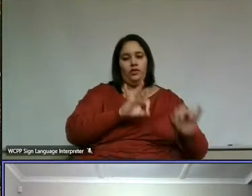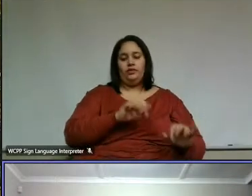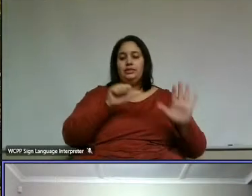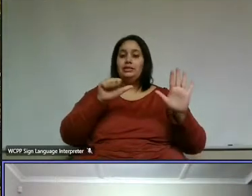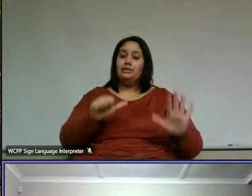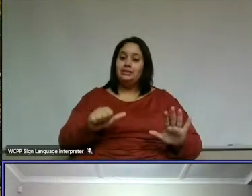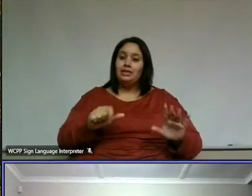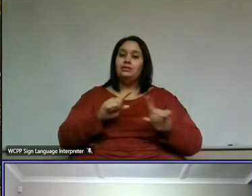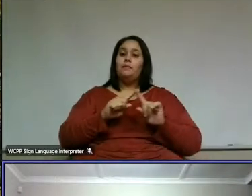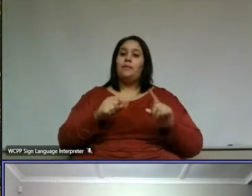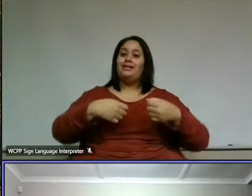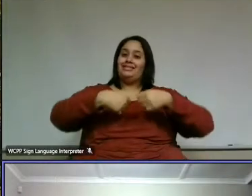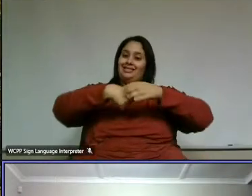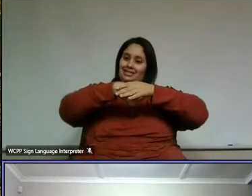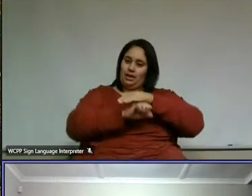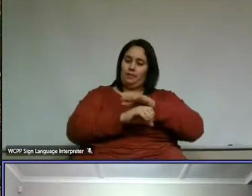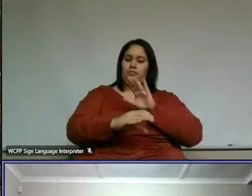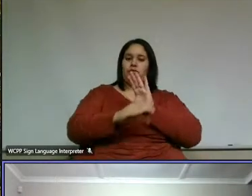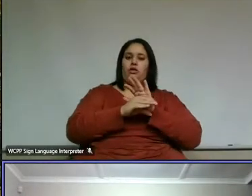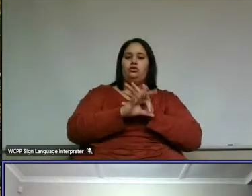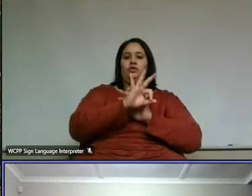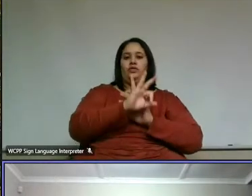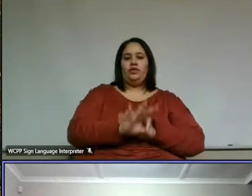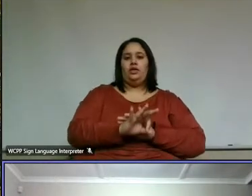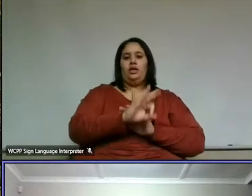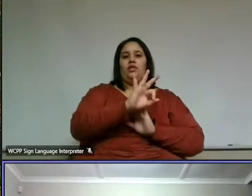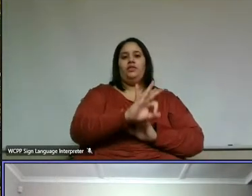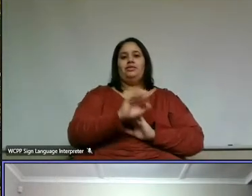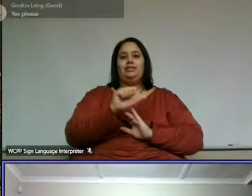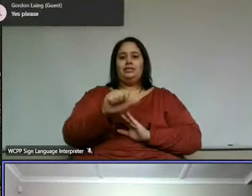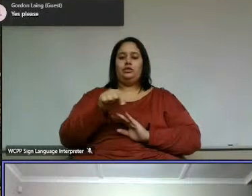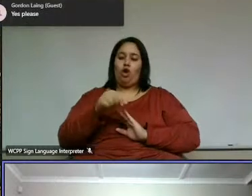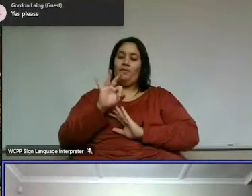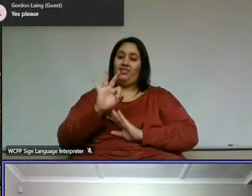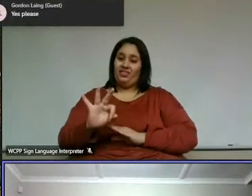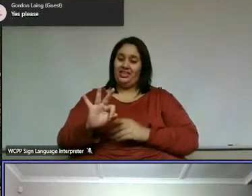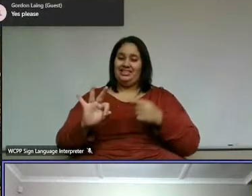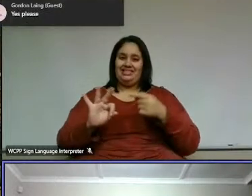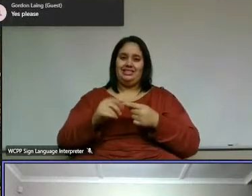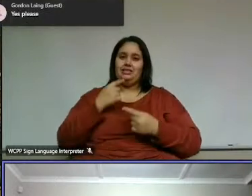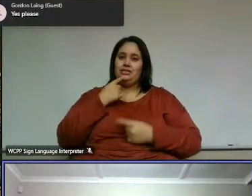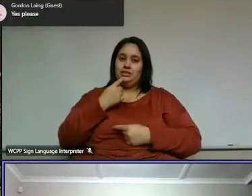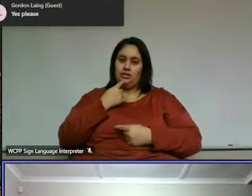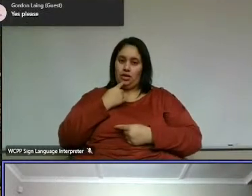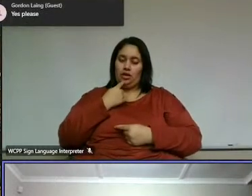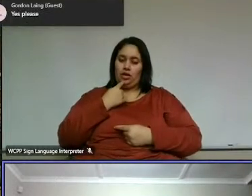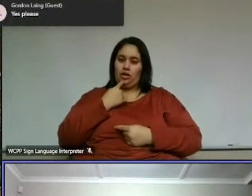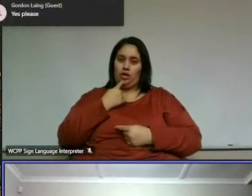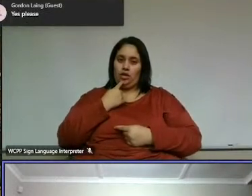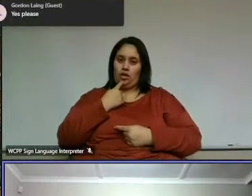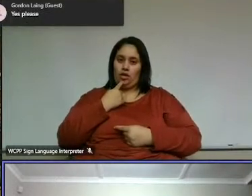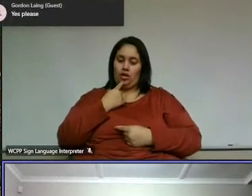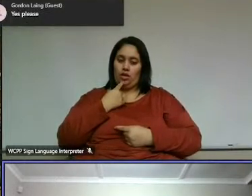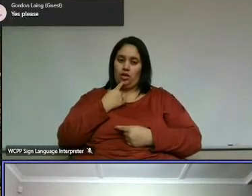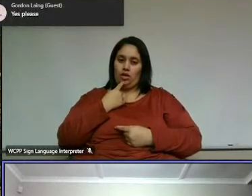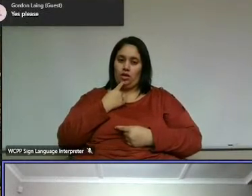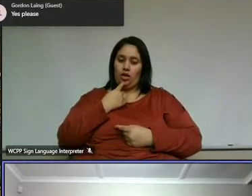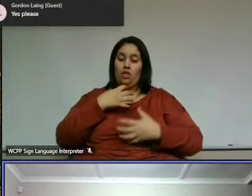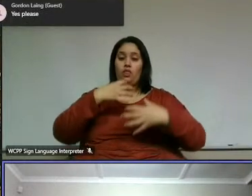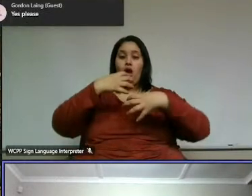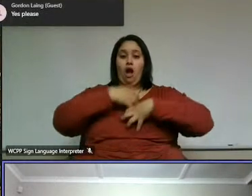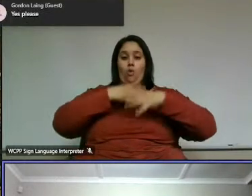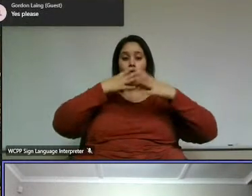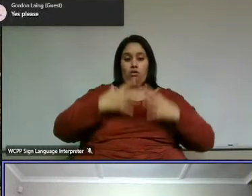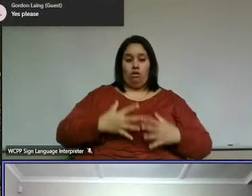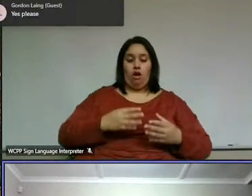but subsection 3, section 36.3, it gives the owner of the property